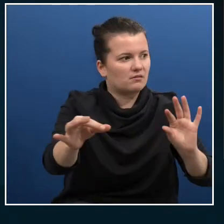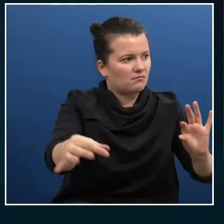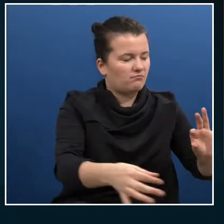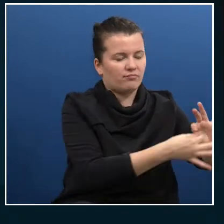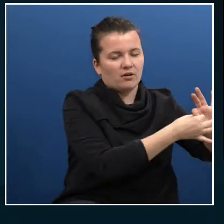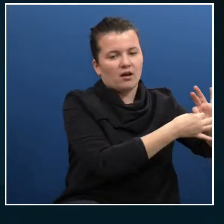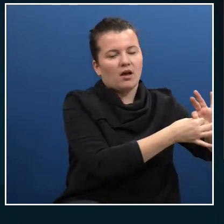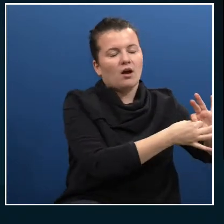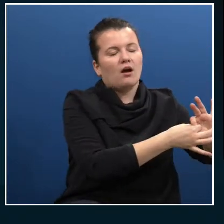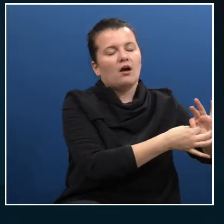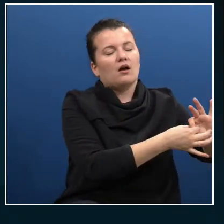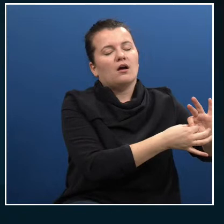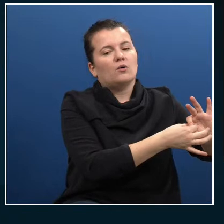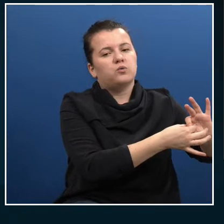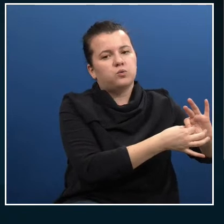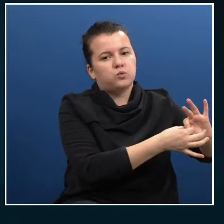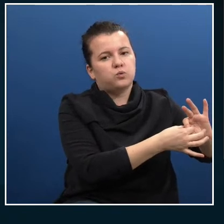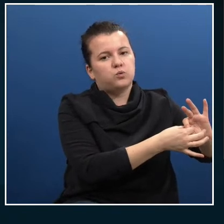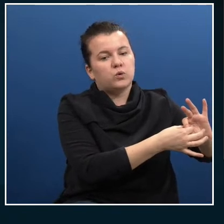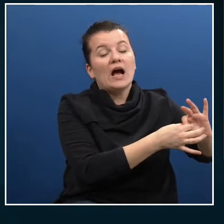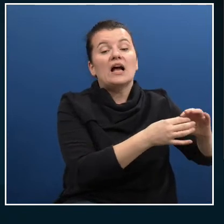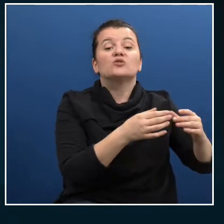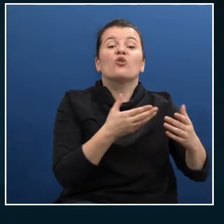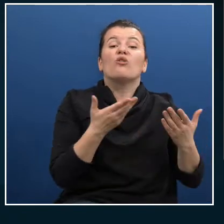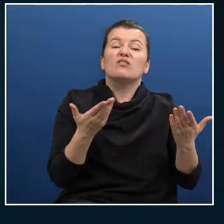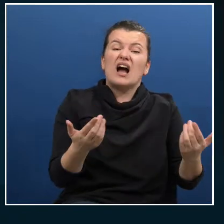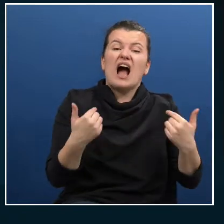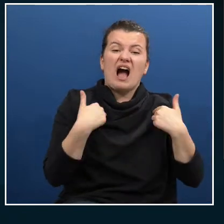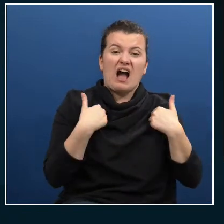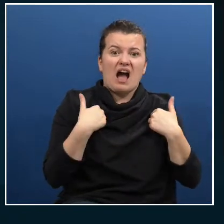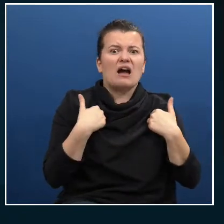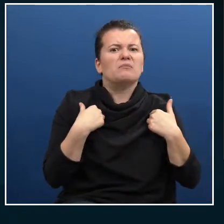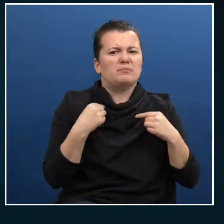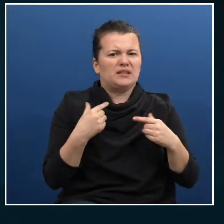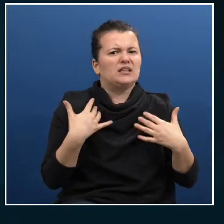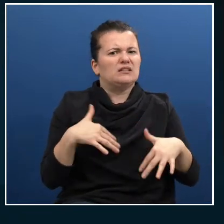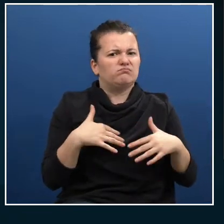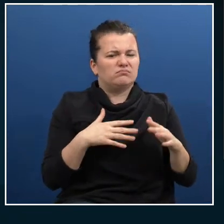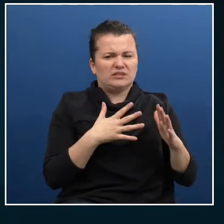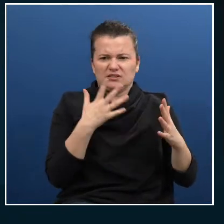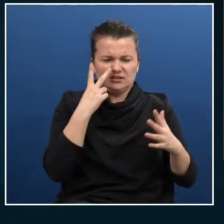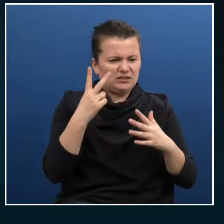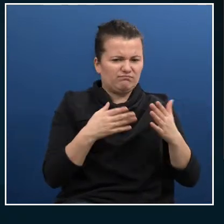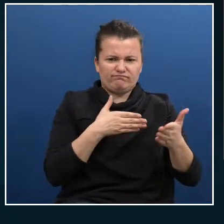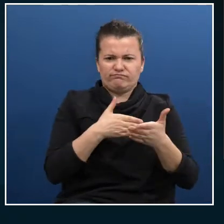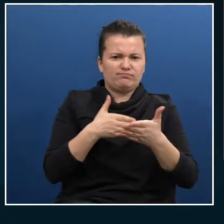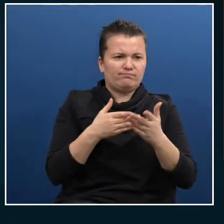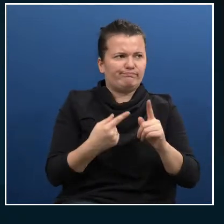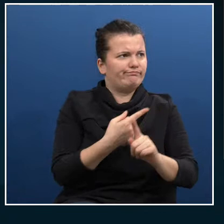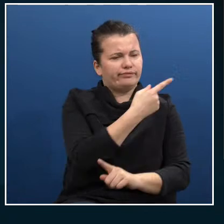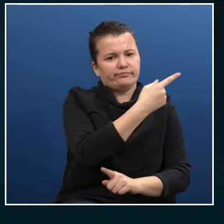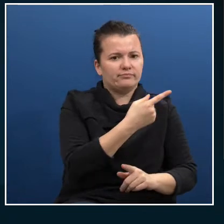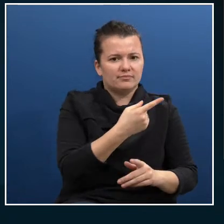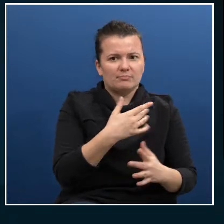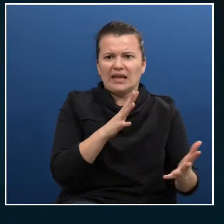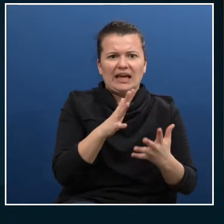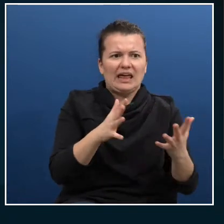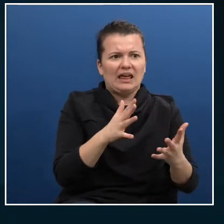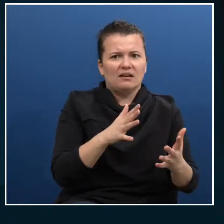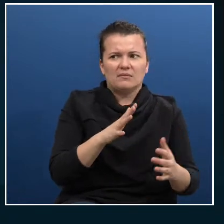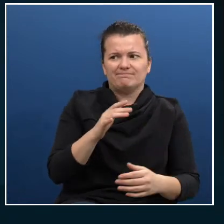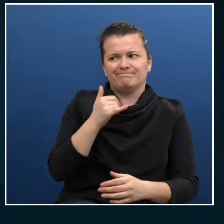is the moment where, as I said, I kind of panicked and called Freek for help,